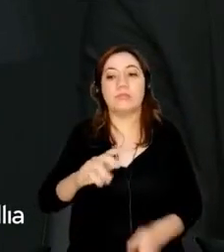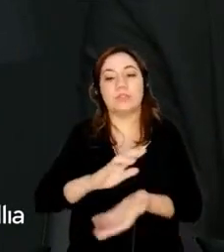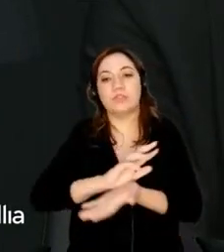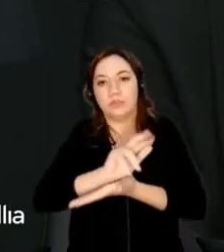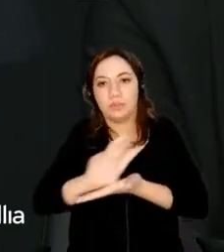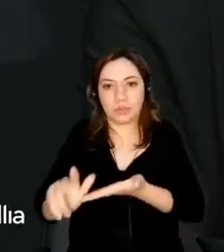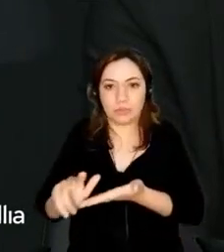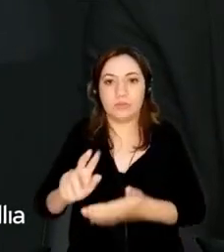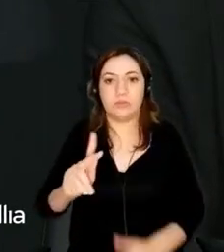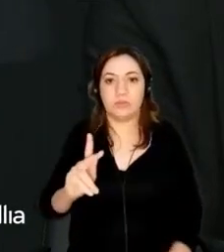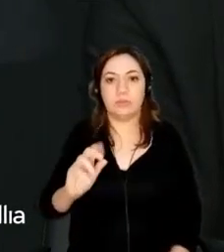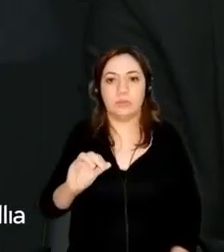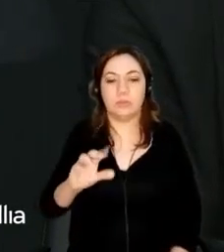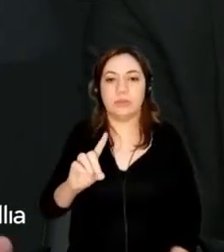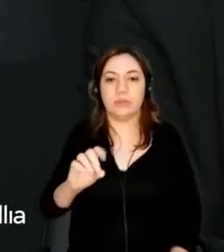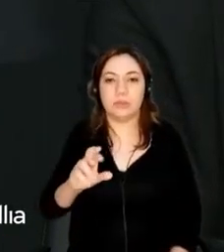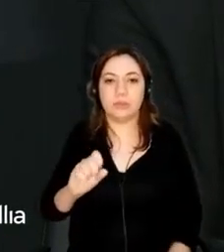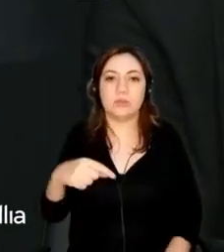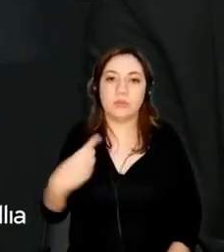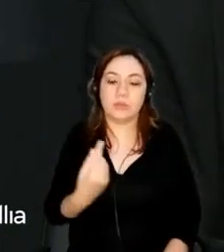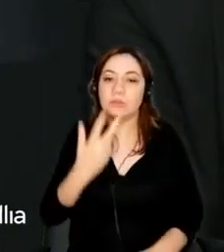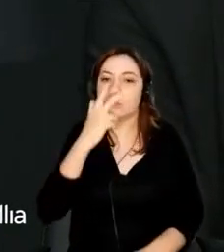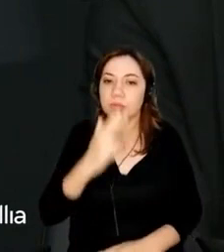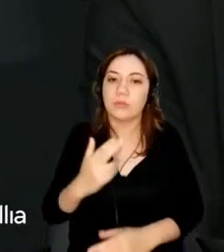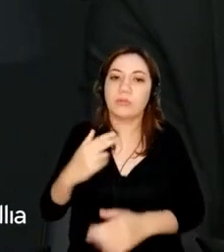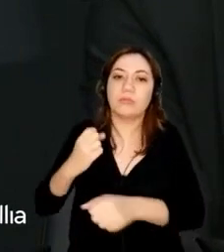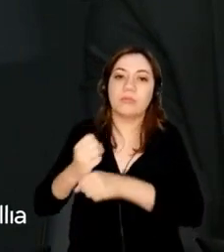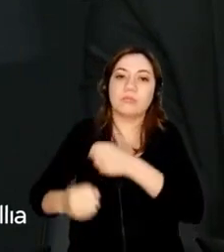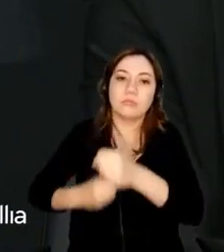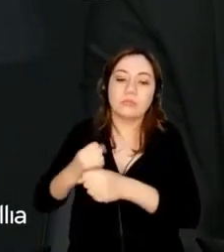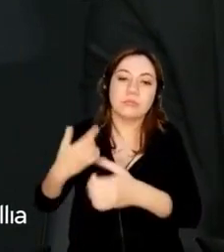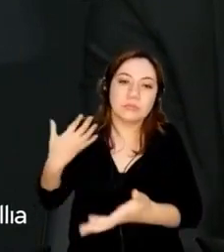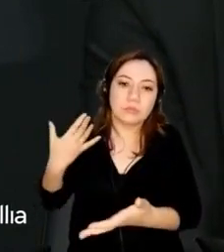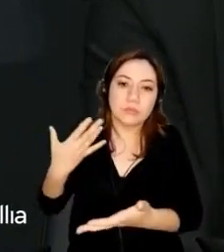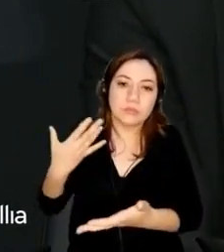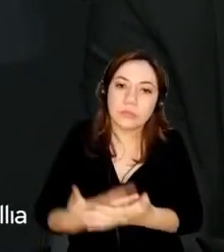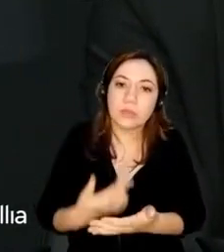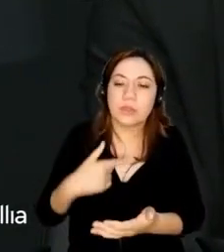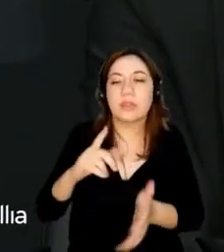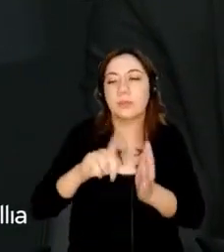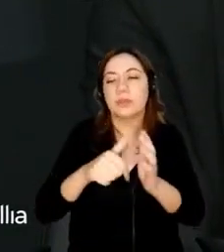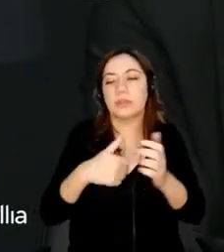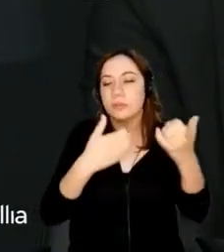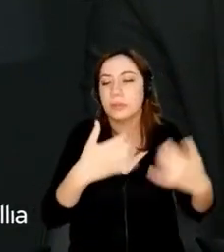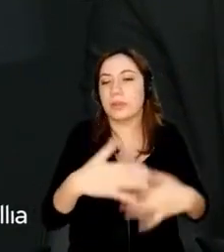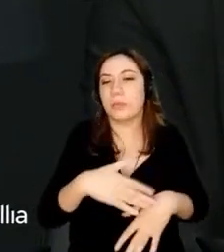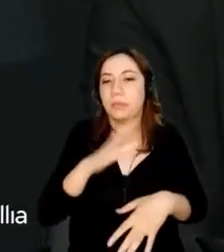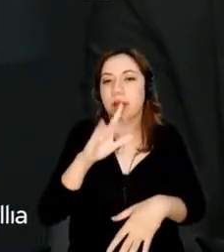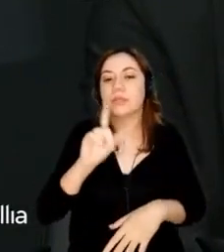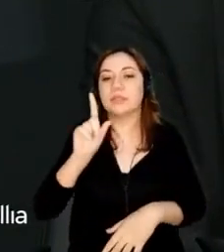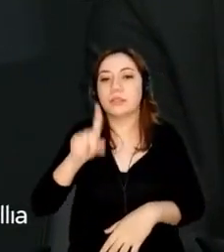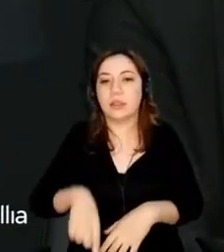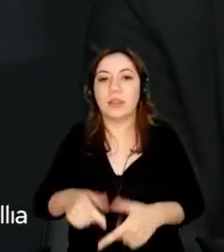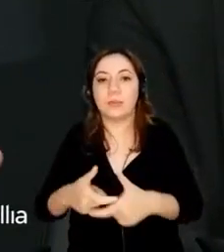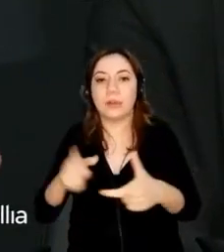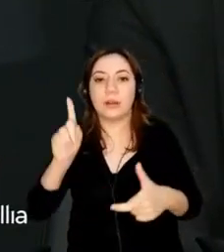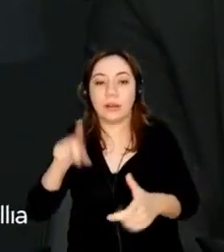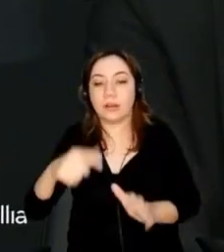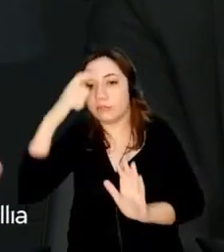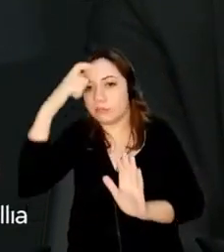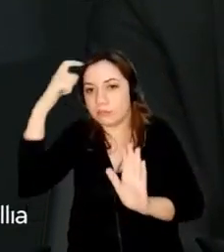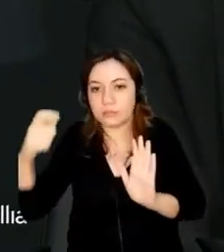the years. A lot of them are, and I'll talk more about this a little bit later, a lot of them are powered by AI. Some of those